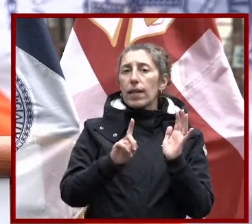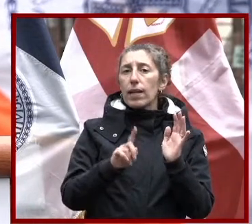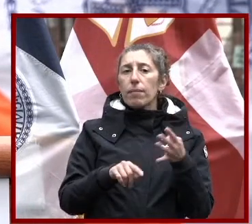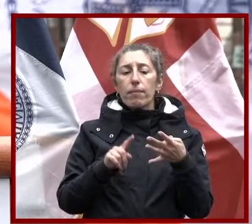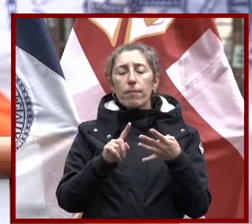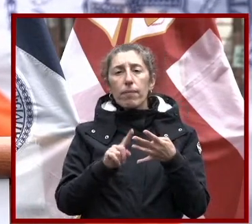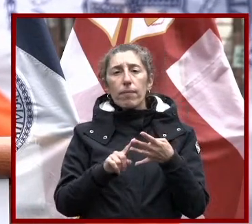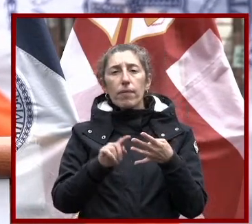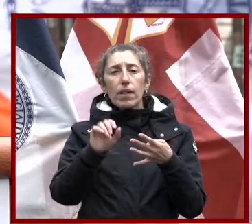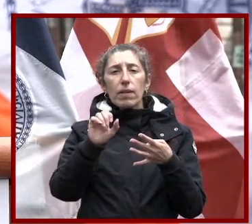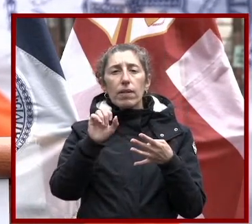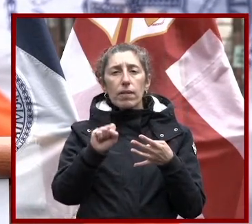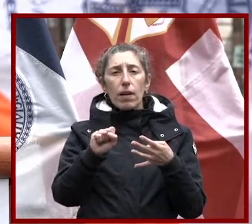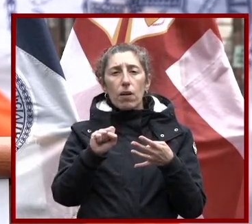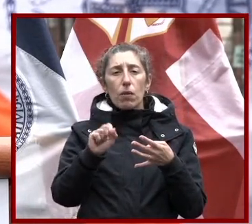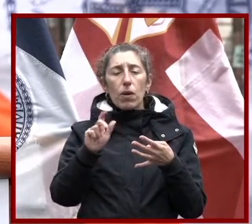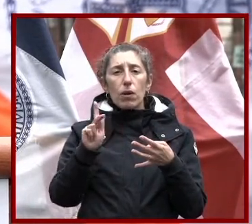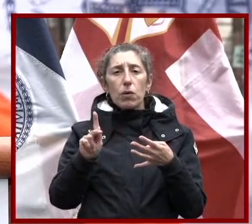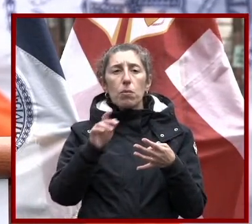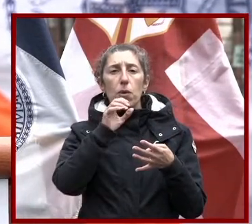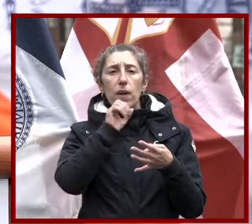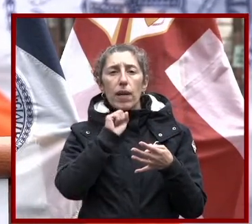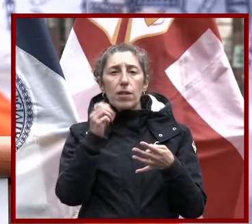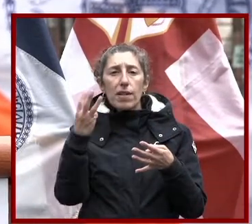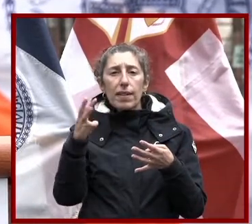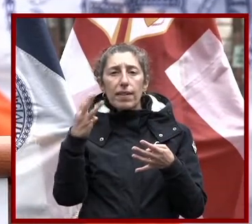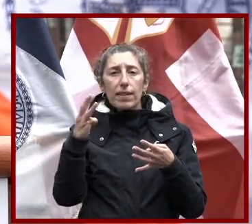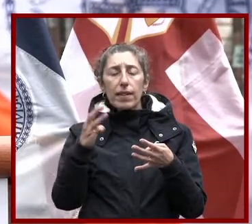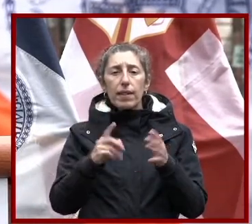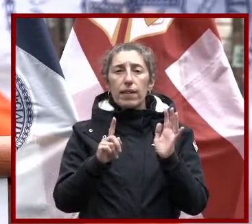25. Sarah Cooper, age 16.